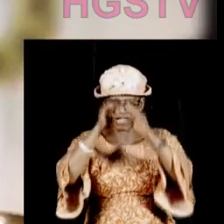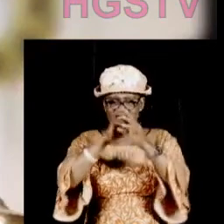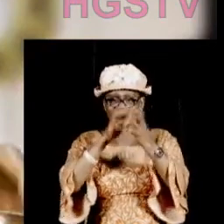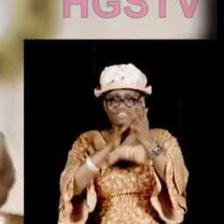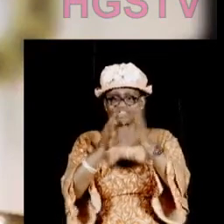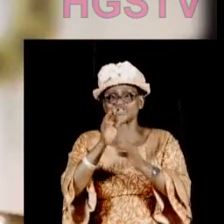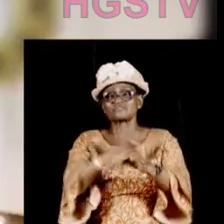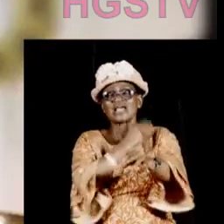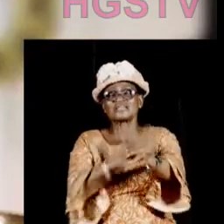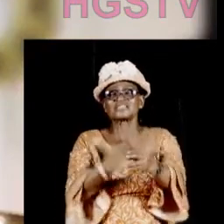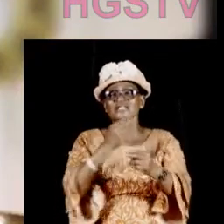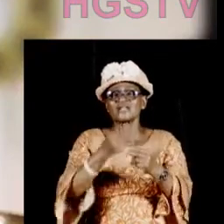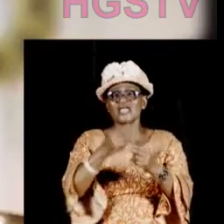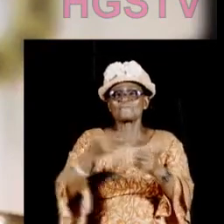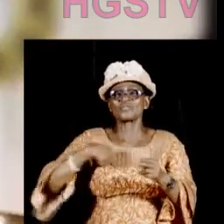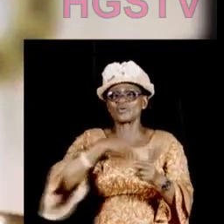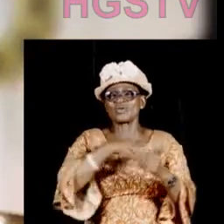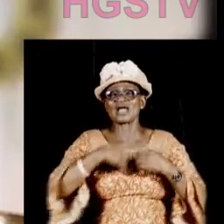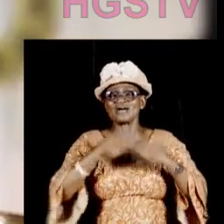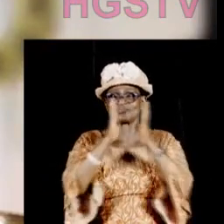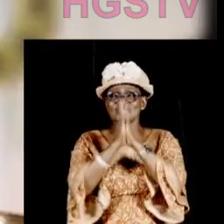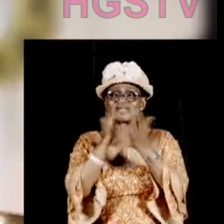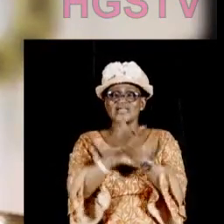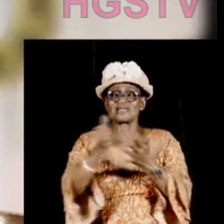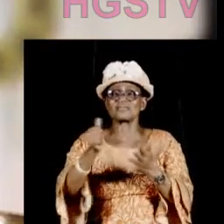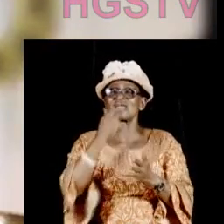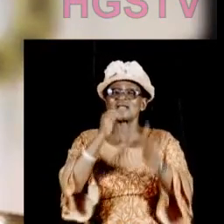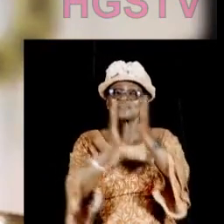we are prayed. Amen. Praise the Lord.